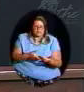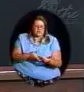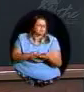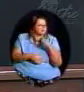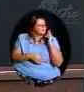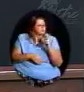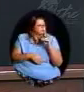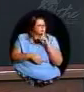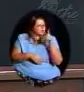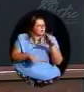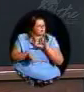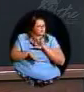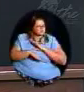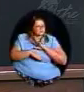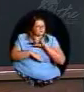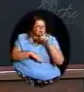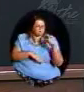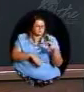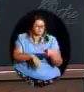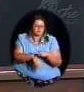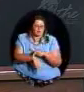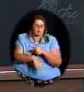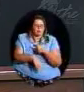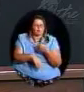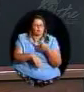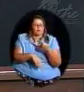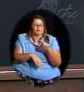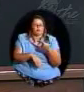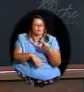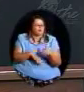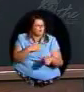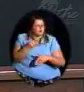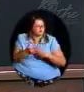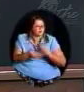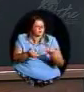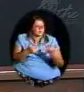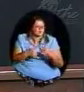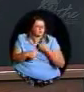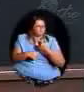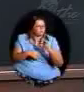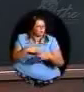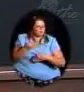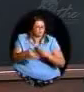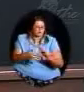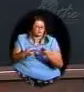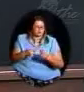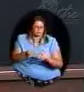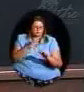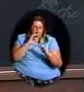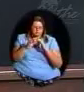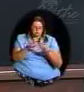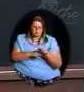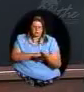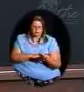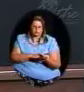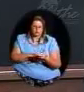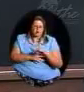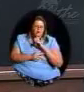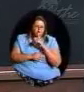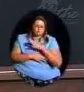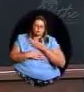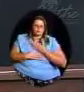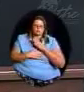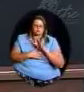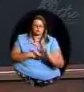with. We've come a long, long way in having one process that we're trying to communicate through and understand, and I appreciate everybody's work